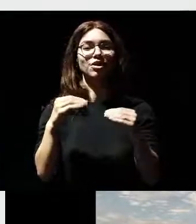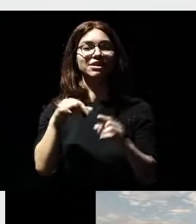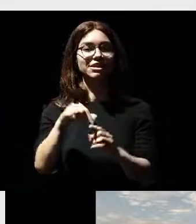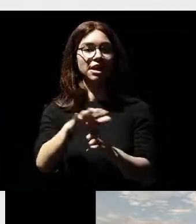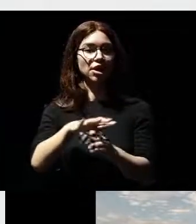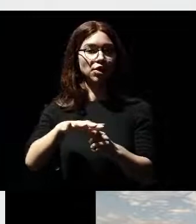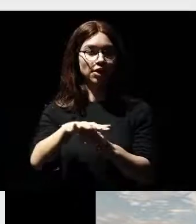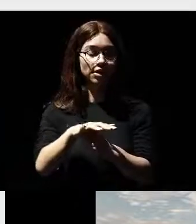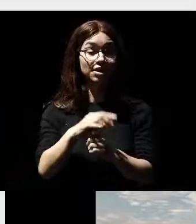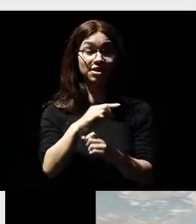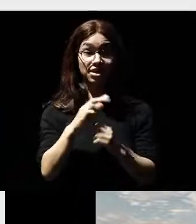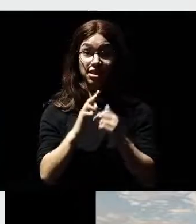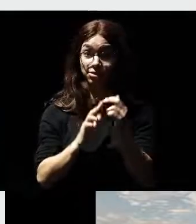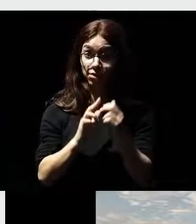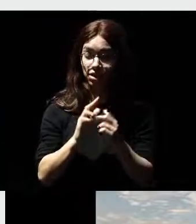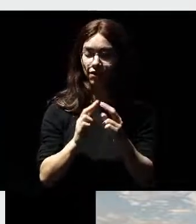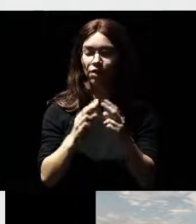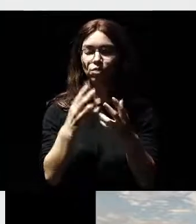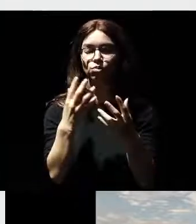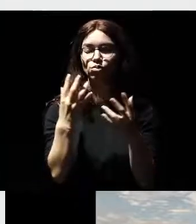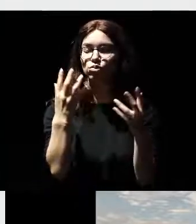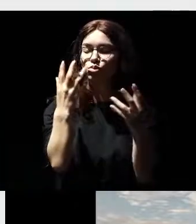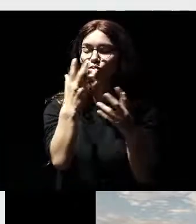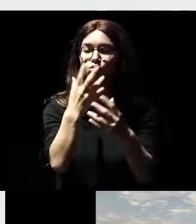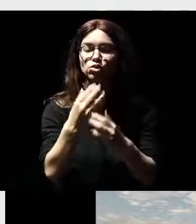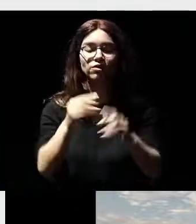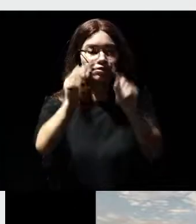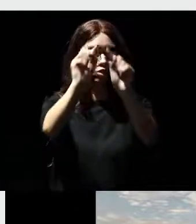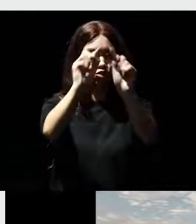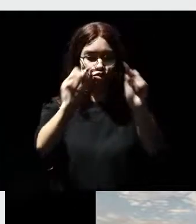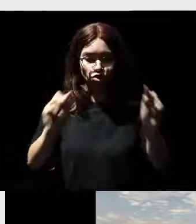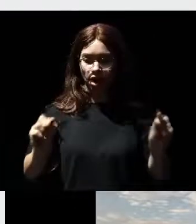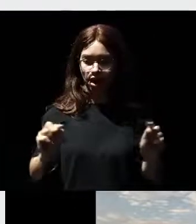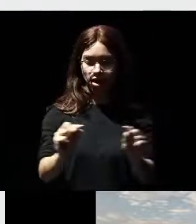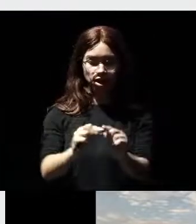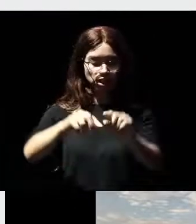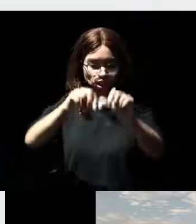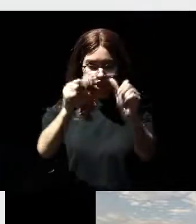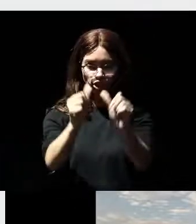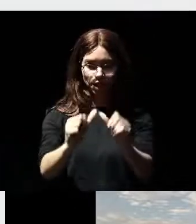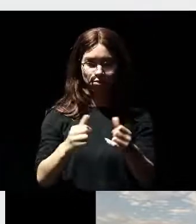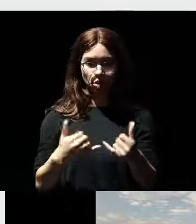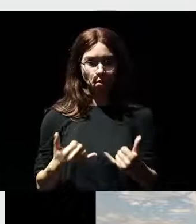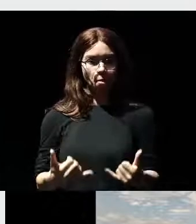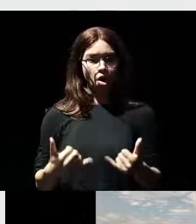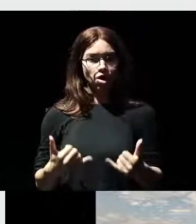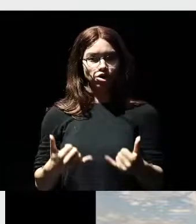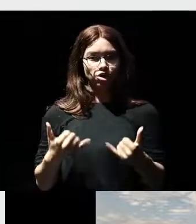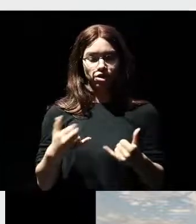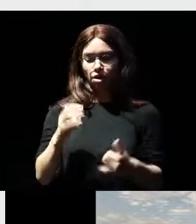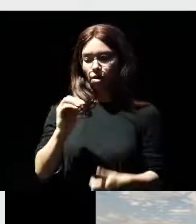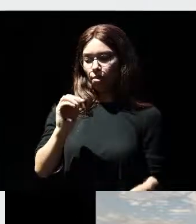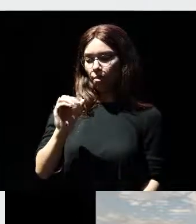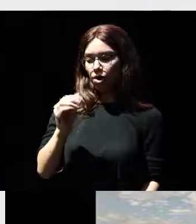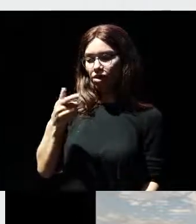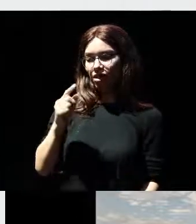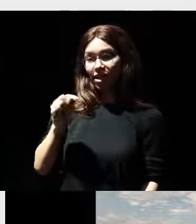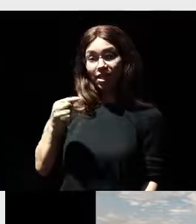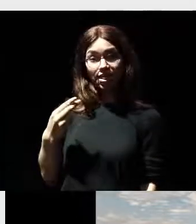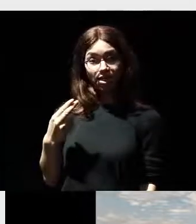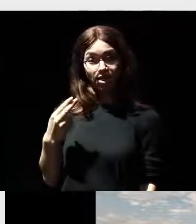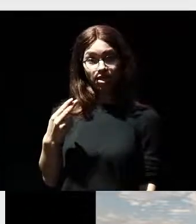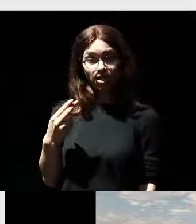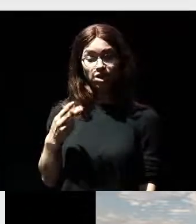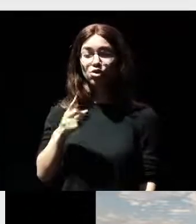The building is a very beautiful triangular-shaped modernist monolith,